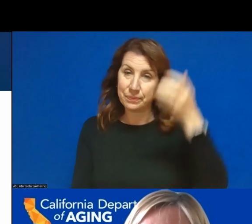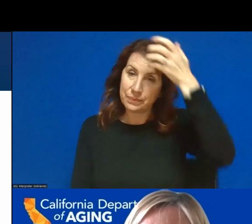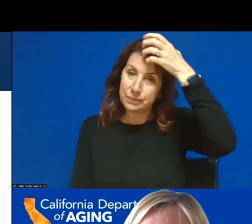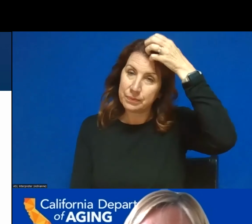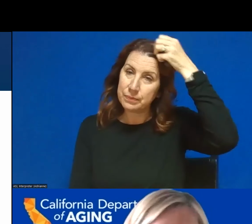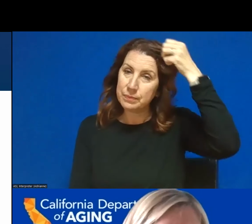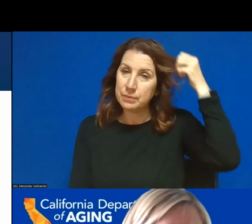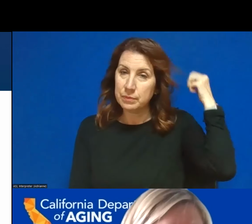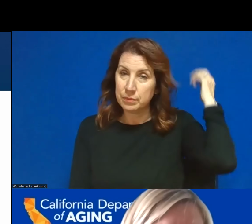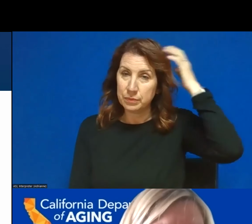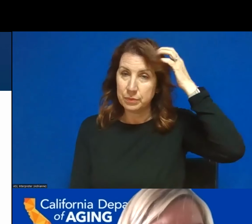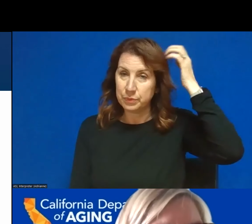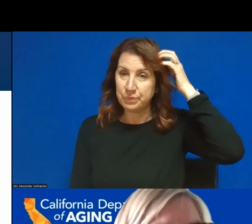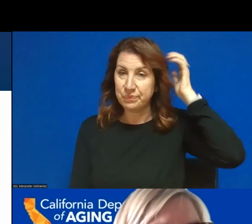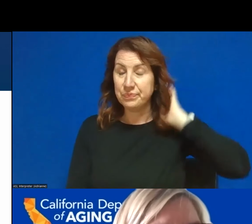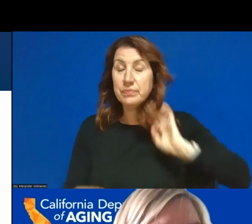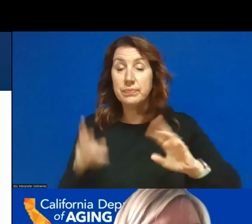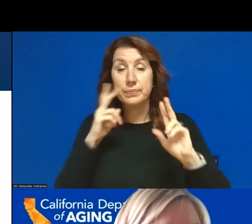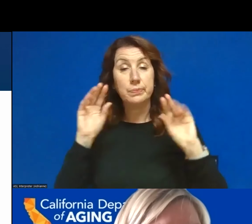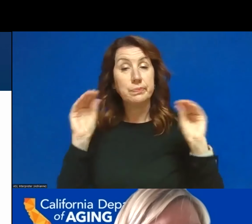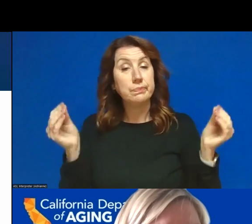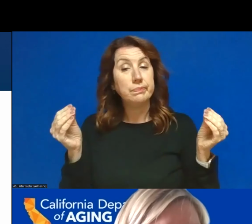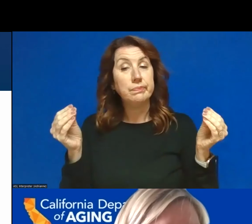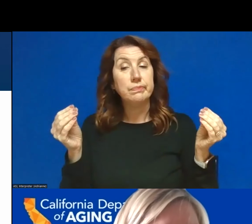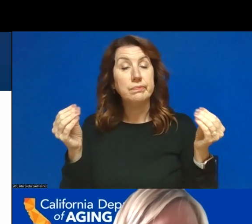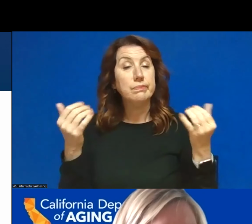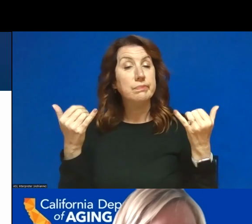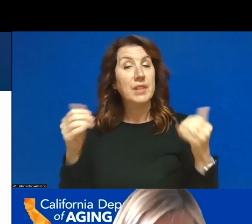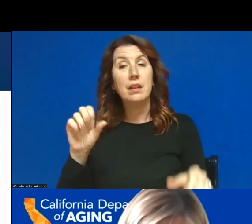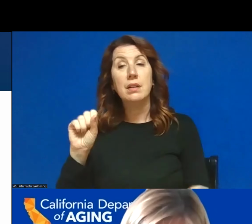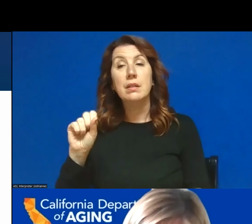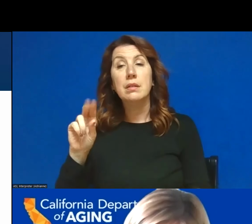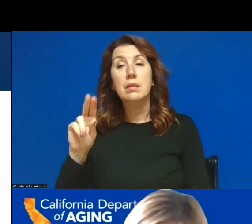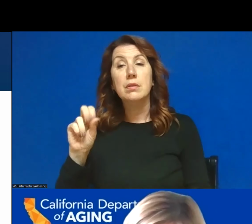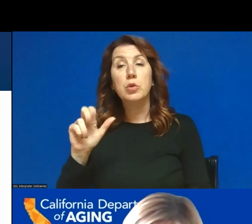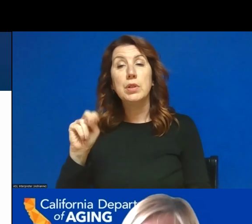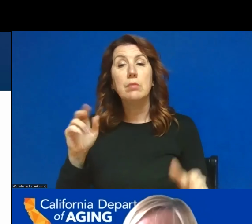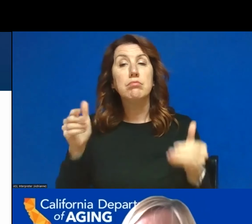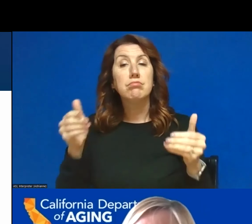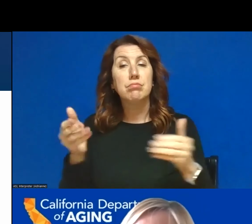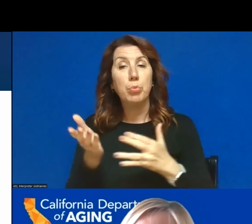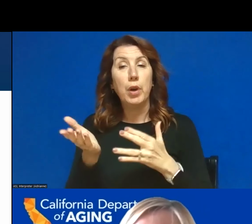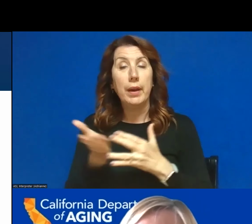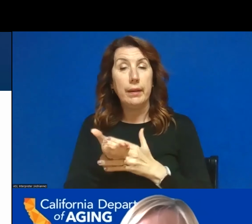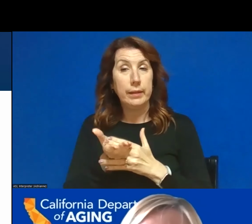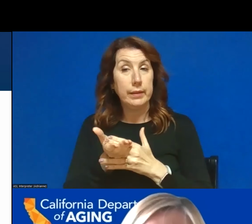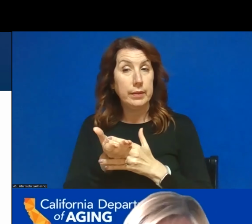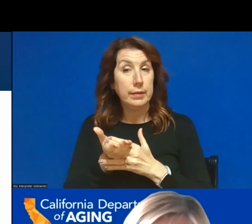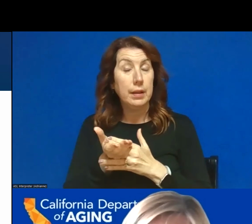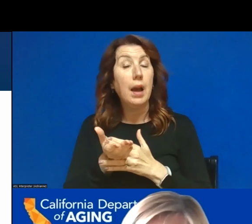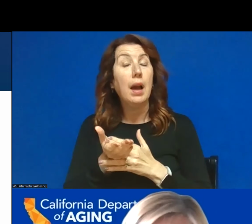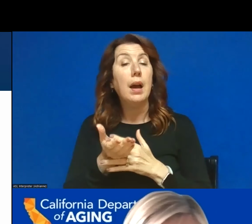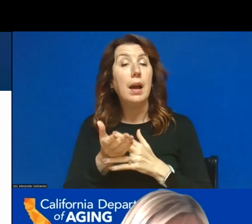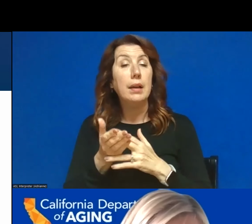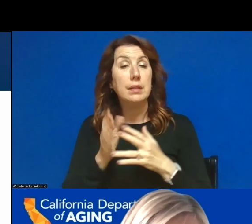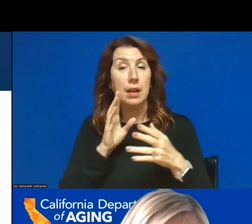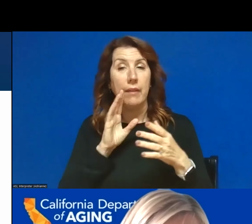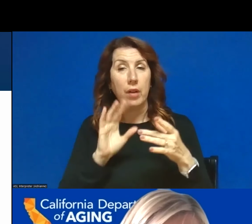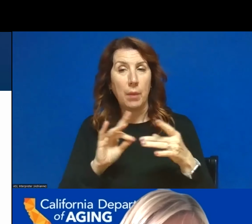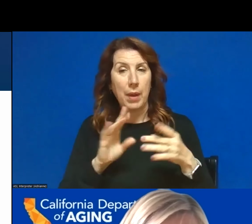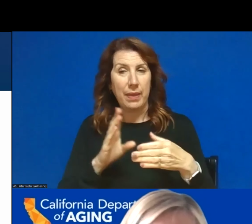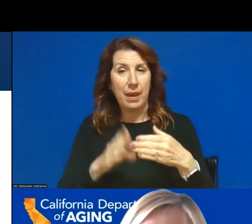All right, seeing none, I think, Susan, we can probably go to break and look forward to public comment towards the end of